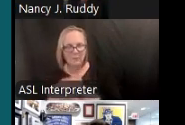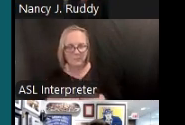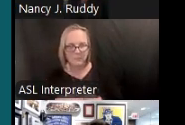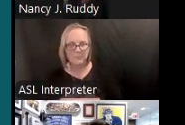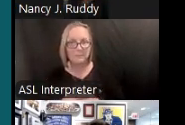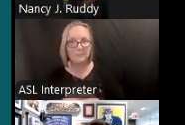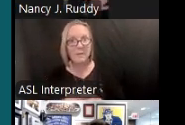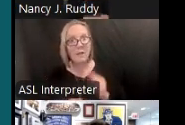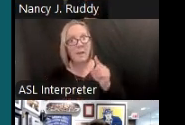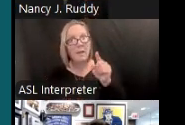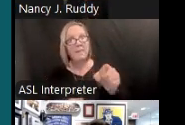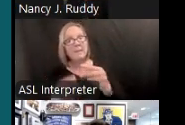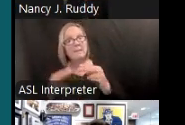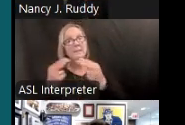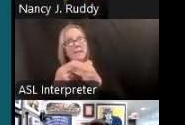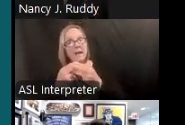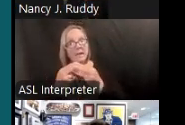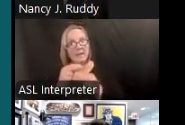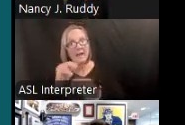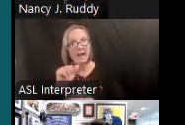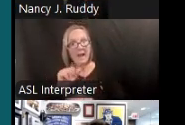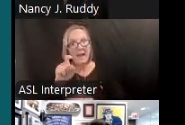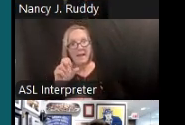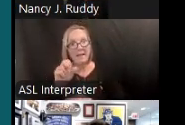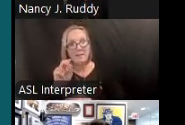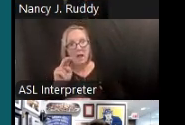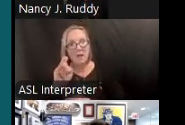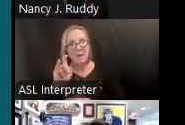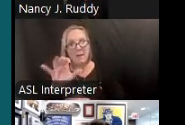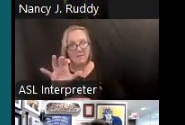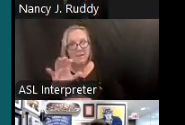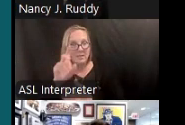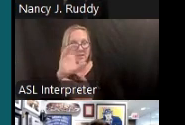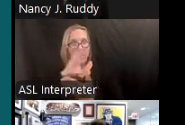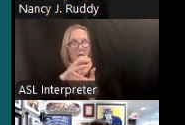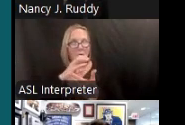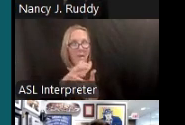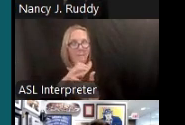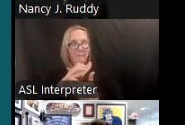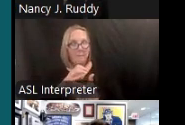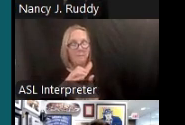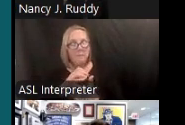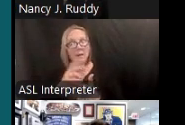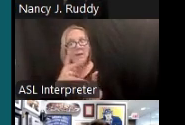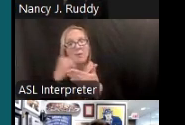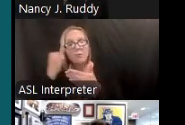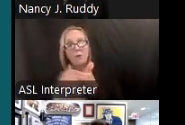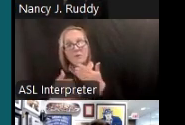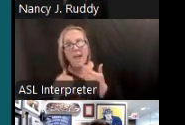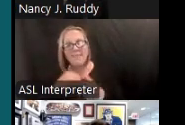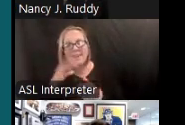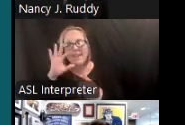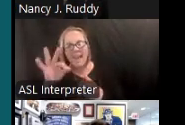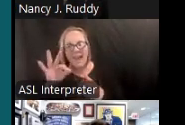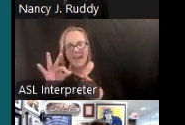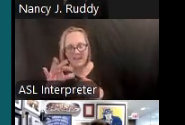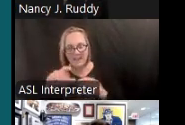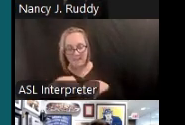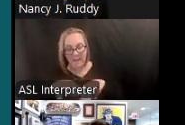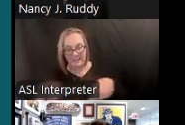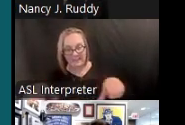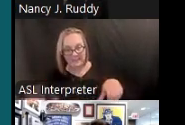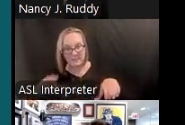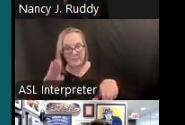This slide shows an axonometric diagram of the proposed project. The project would have a 9-story base or